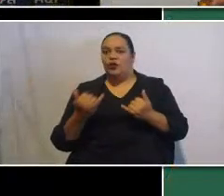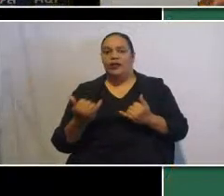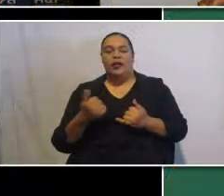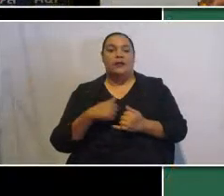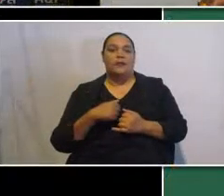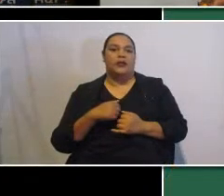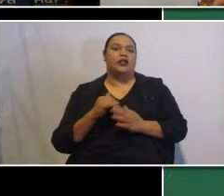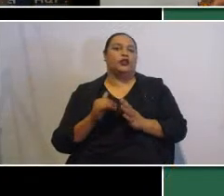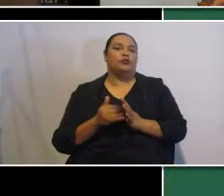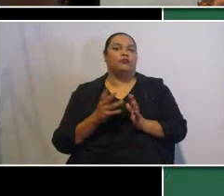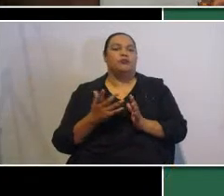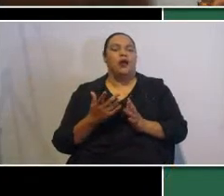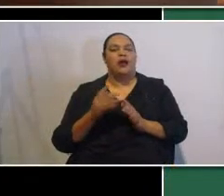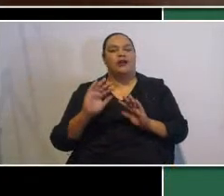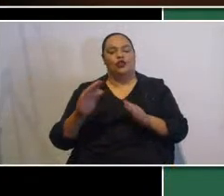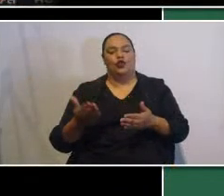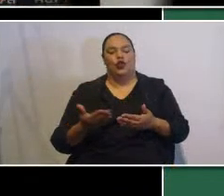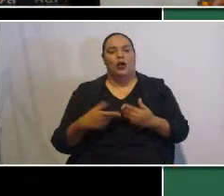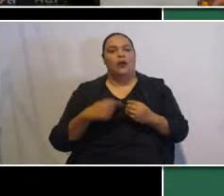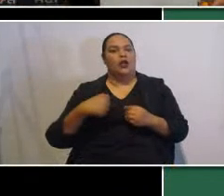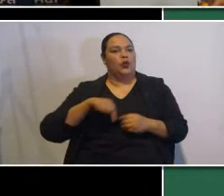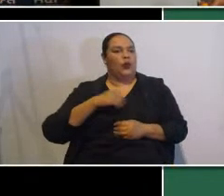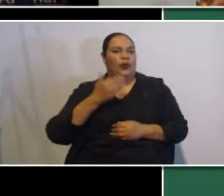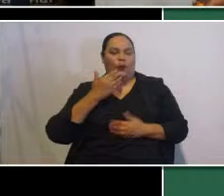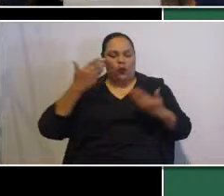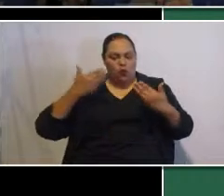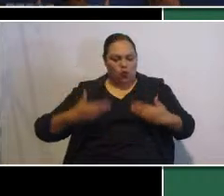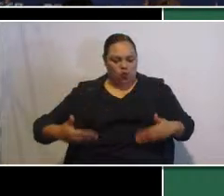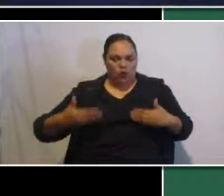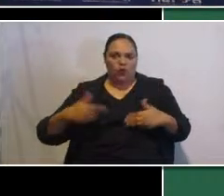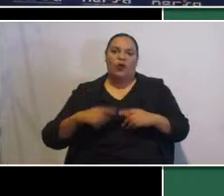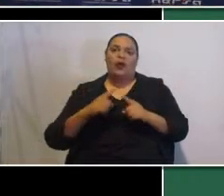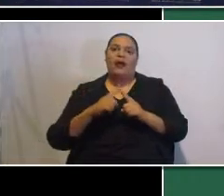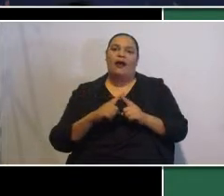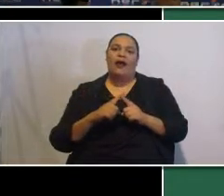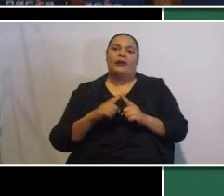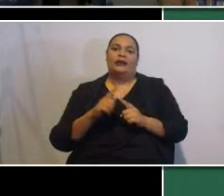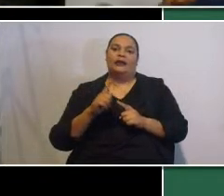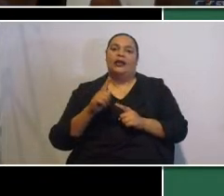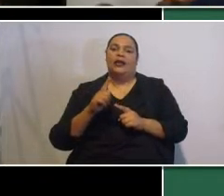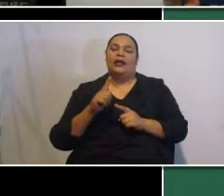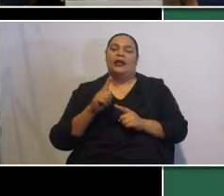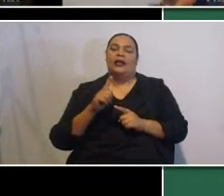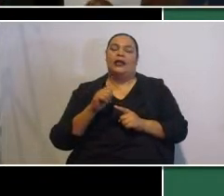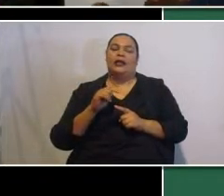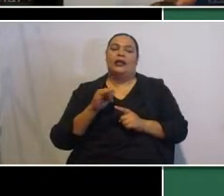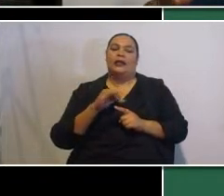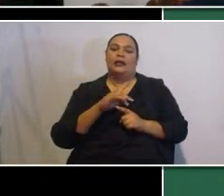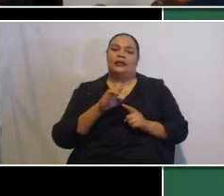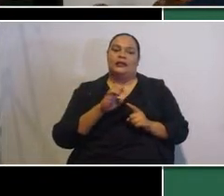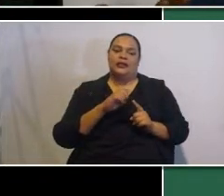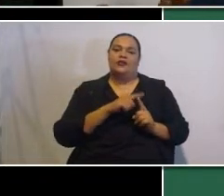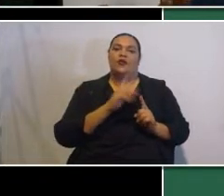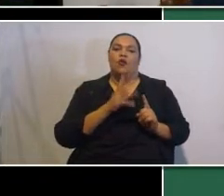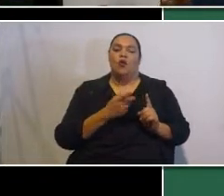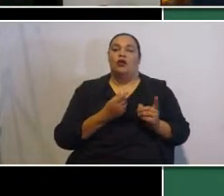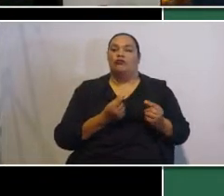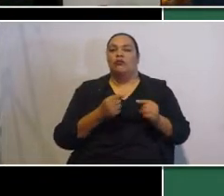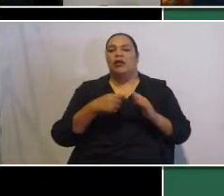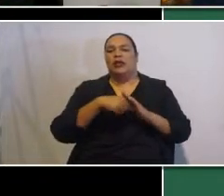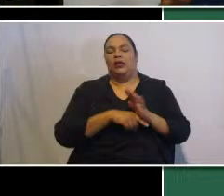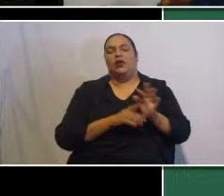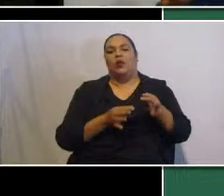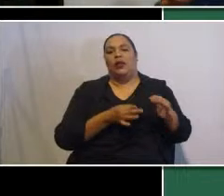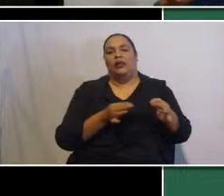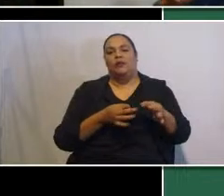will just briefly do an introduction of who we are, and then Liziwe McDade is going to go into further